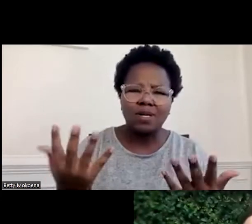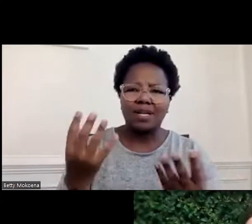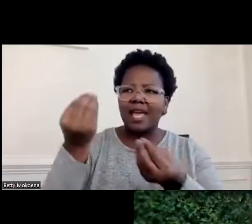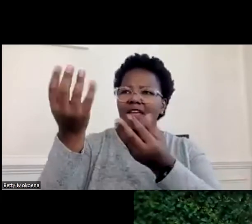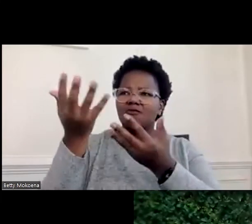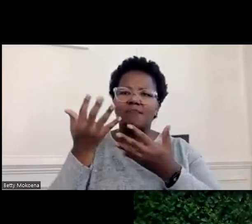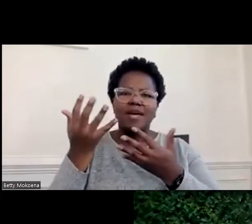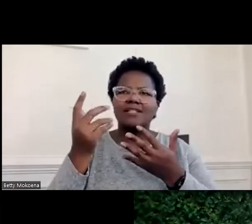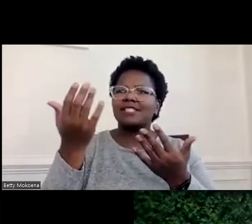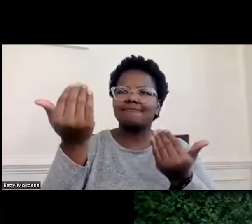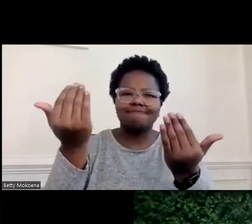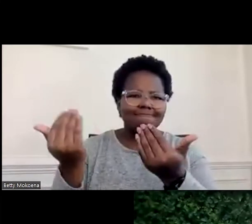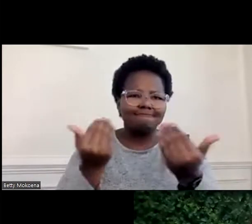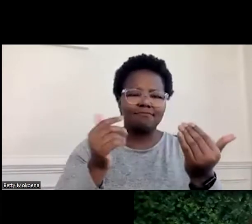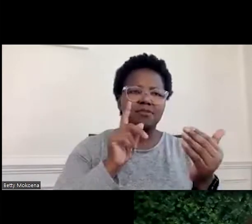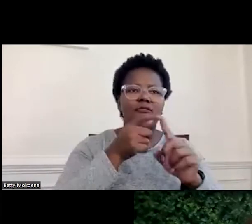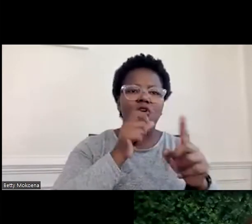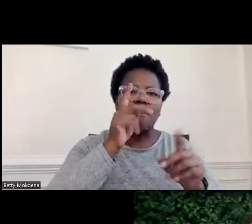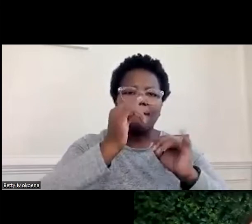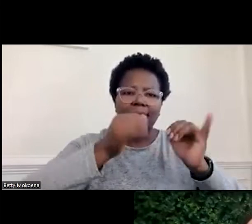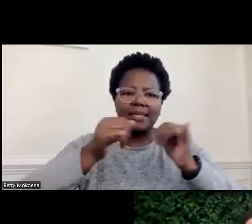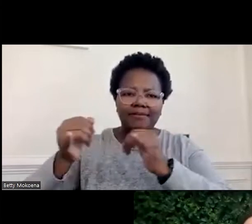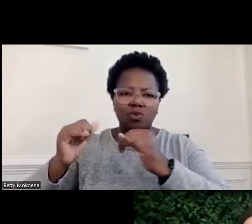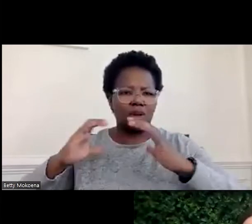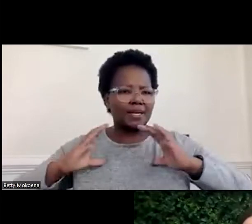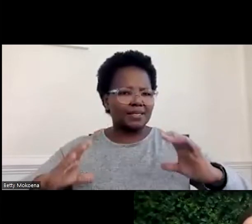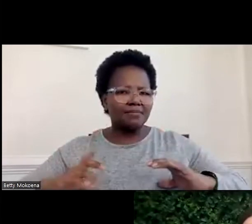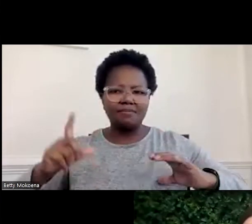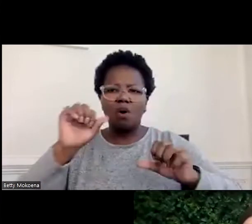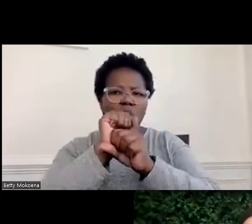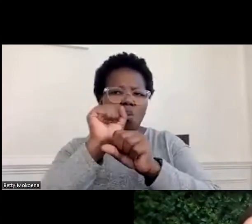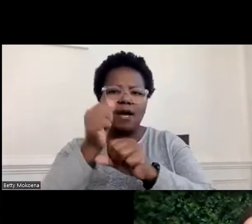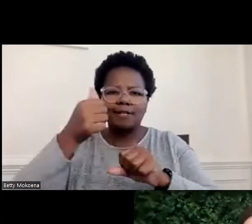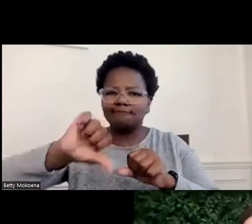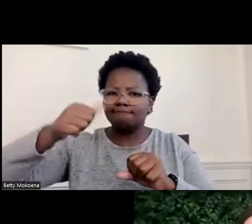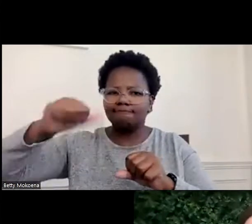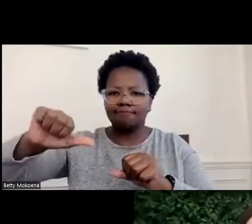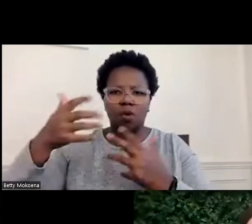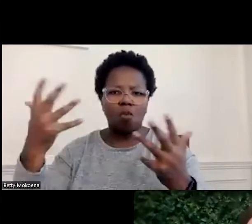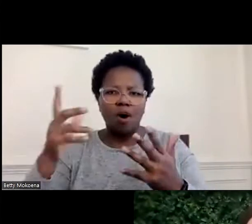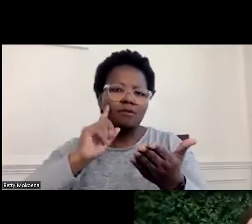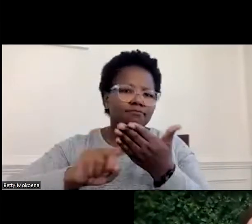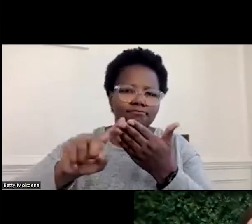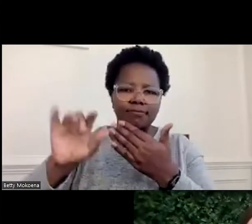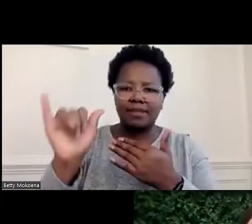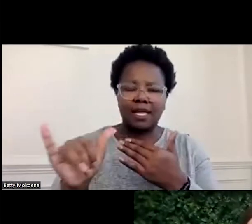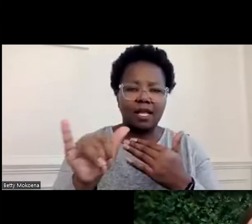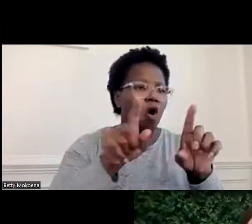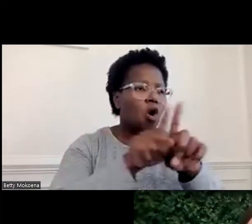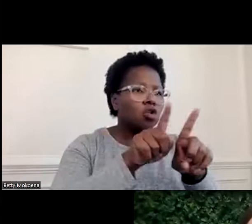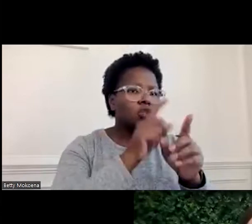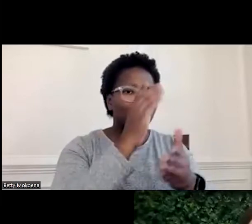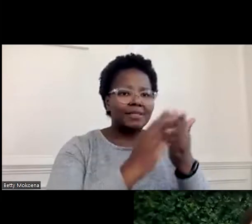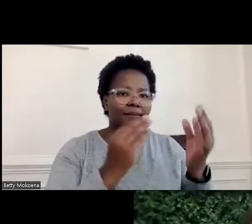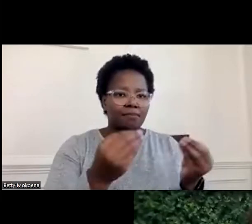receive services? What's working for them? What may not be working for them, as well as from providers and